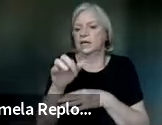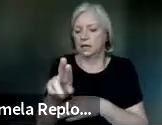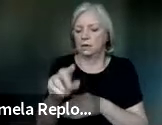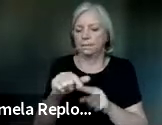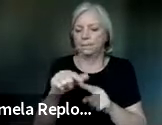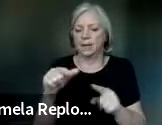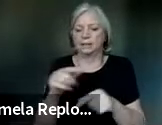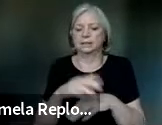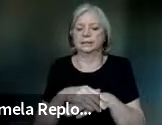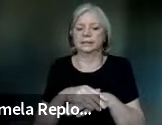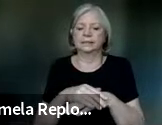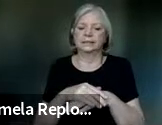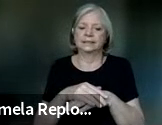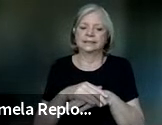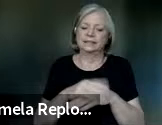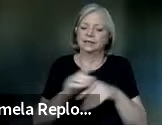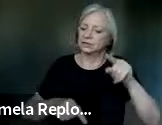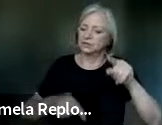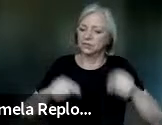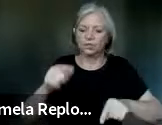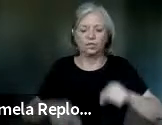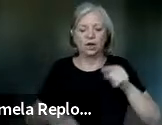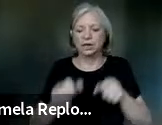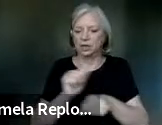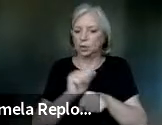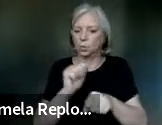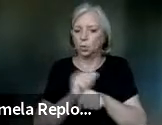workplace settings.